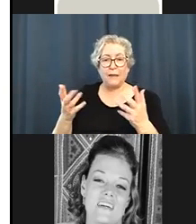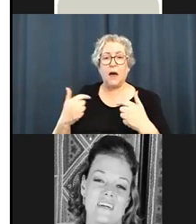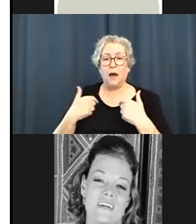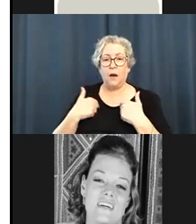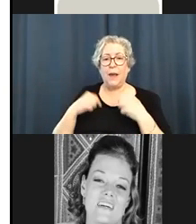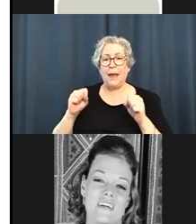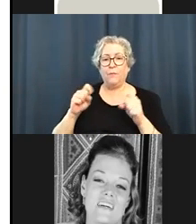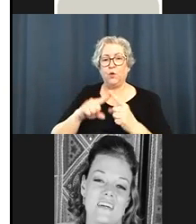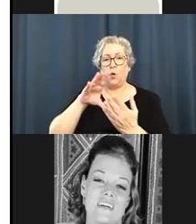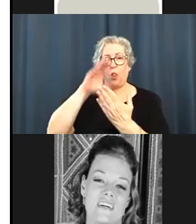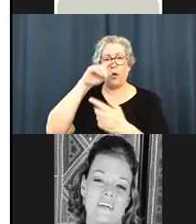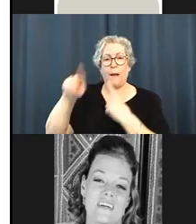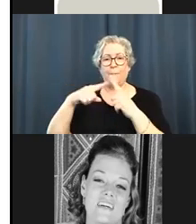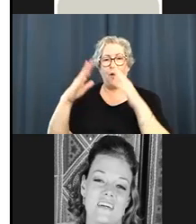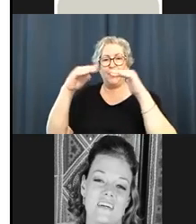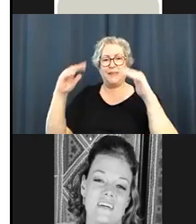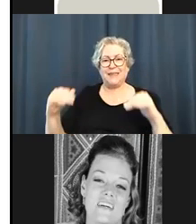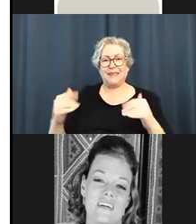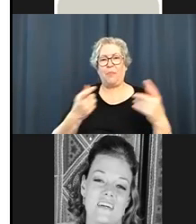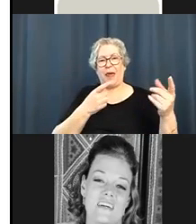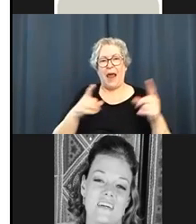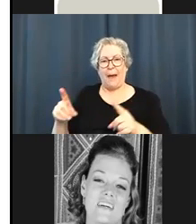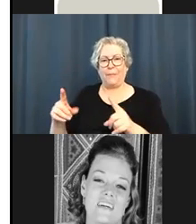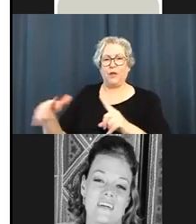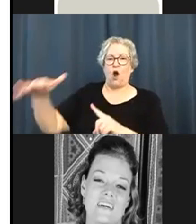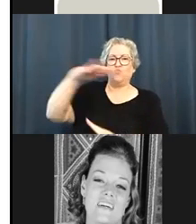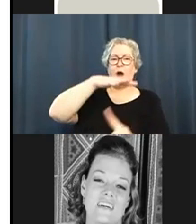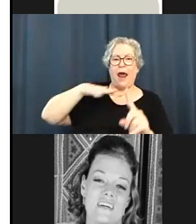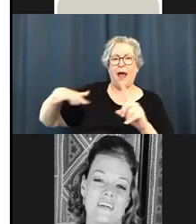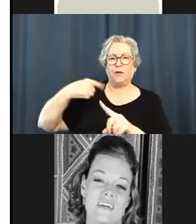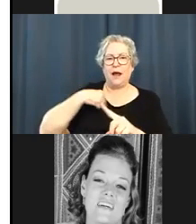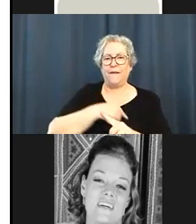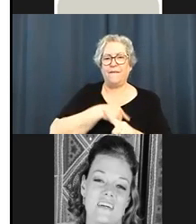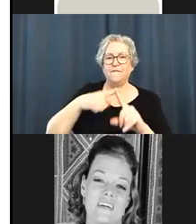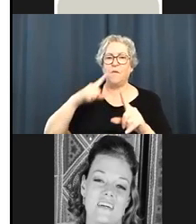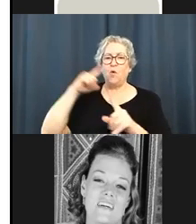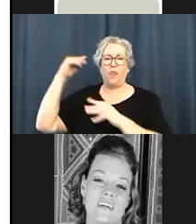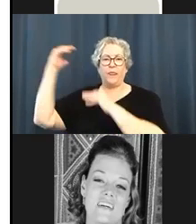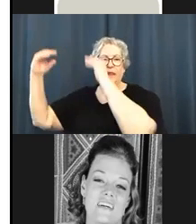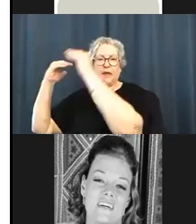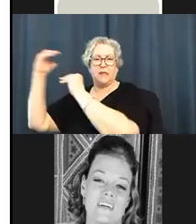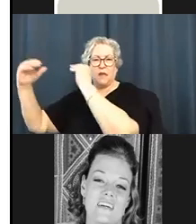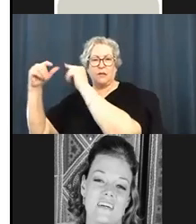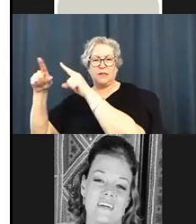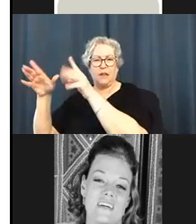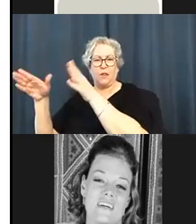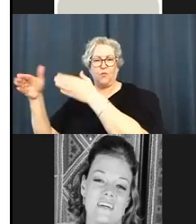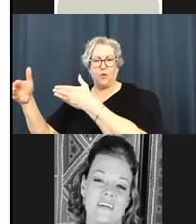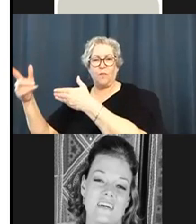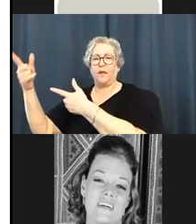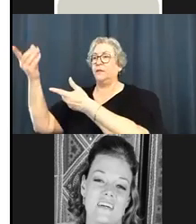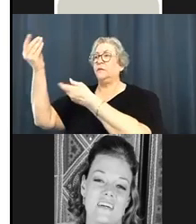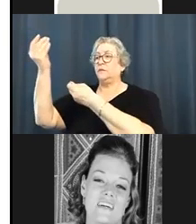able to learn about the system that happens around us from the adults in the room and then was able to give